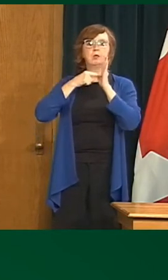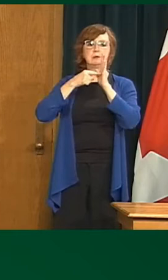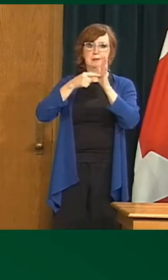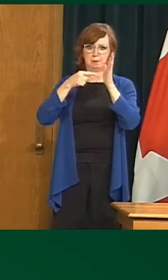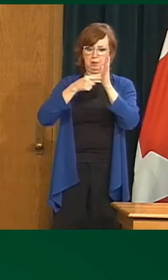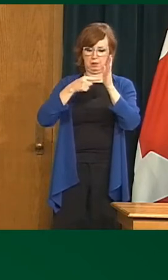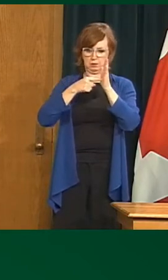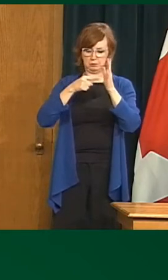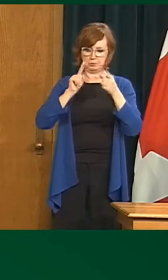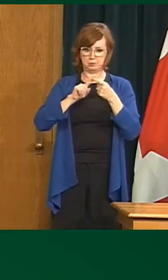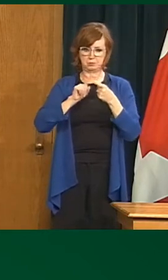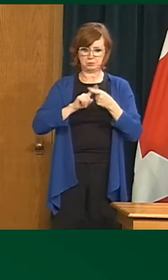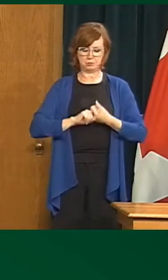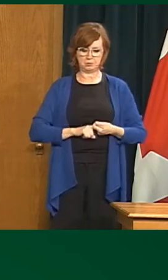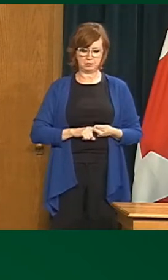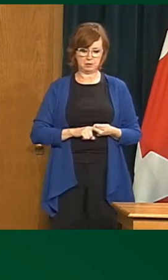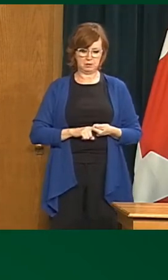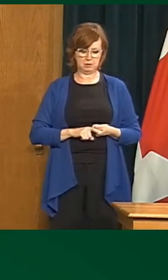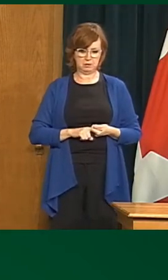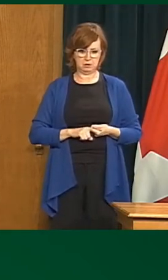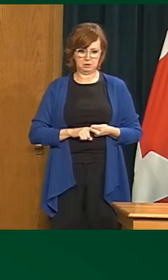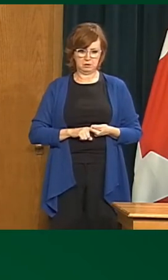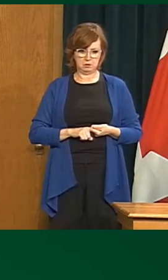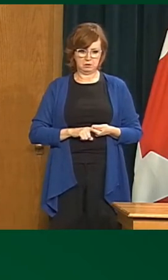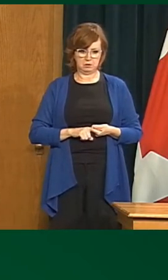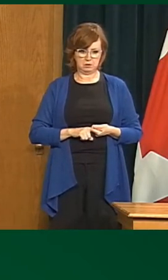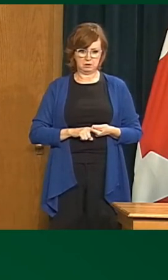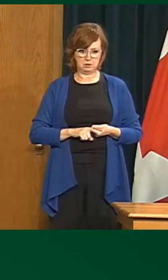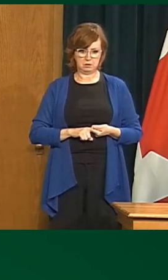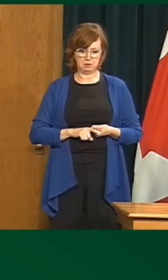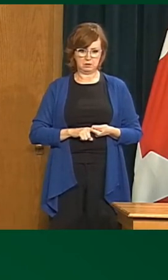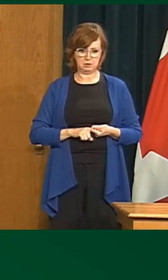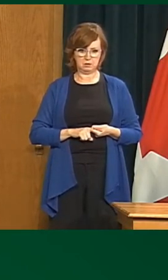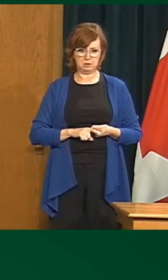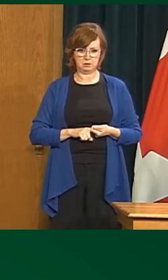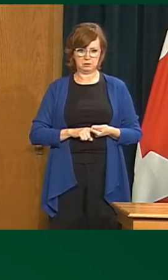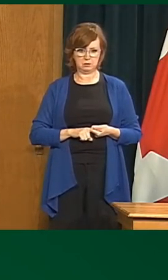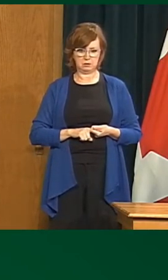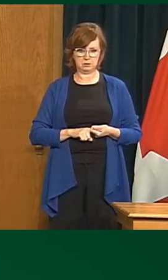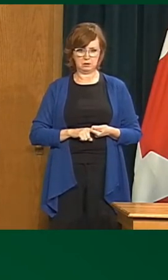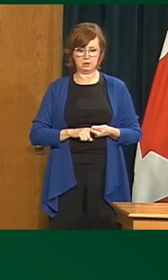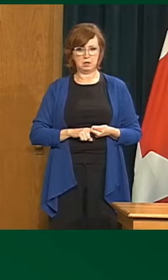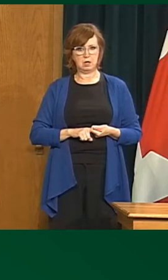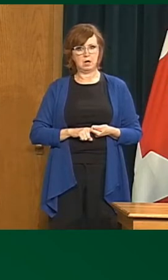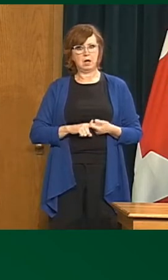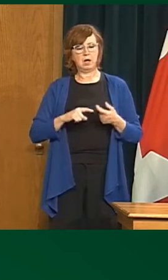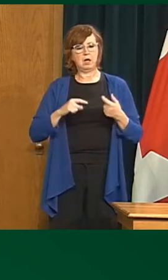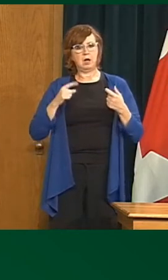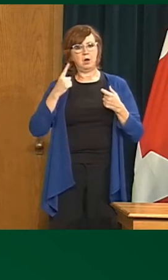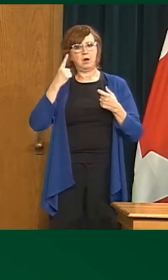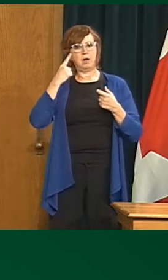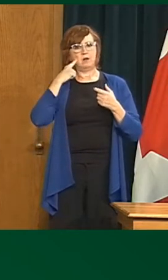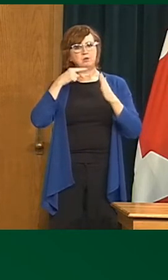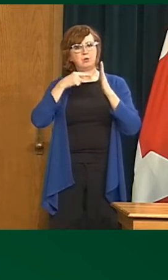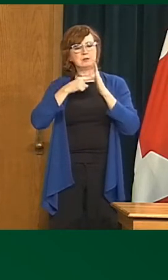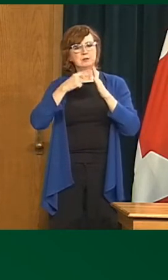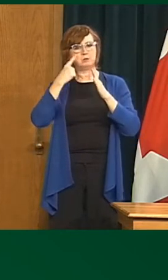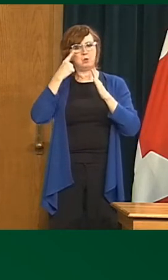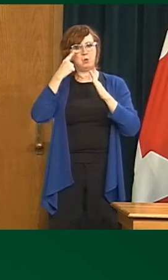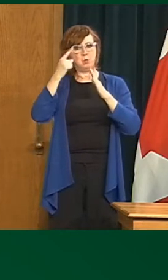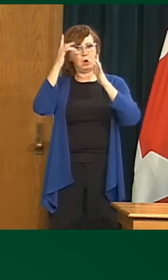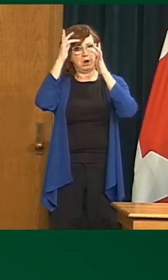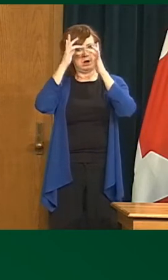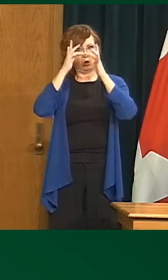where we might not have the entire staff to roll in and have that entire second shift going, and so we really want to ensure